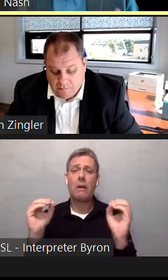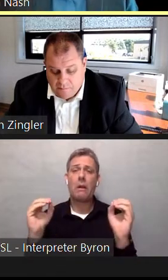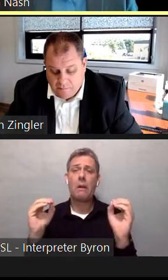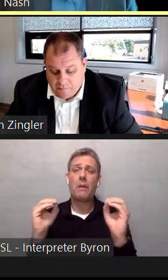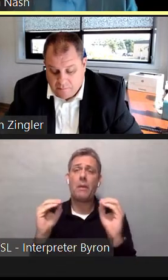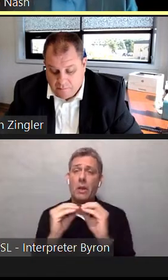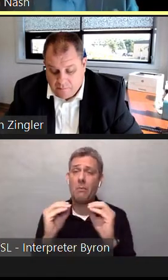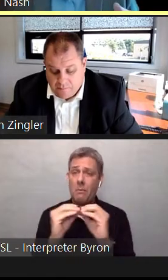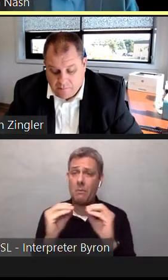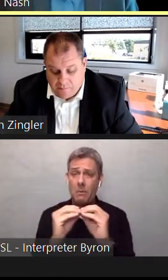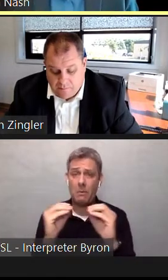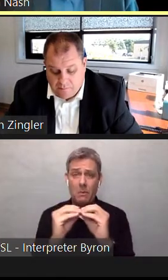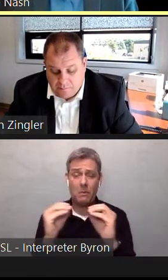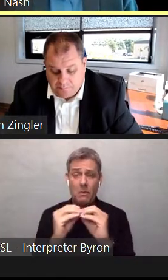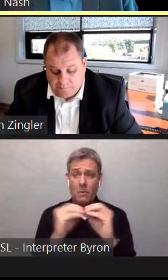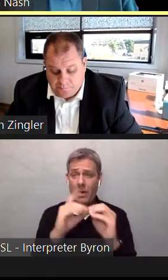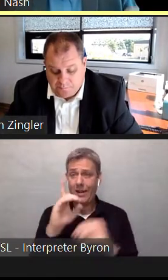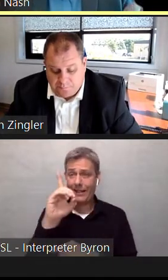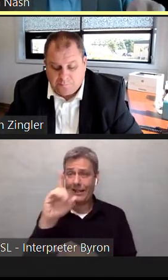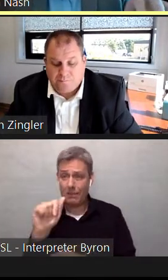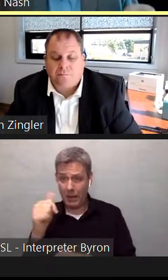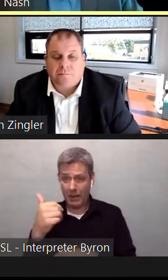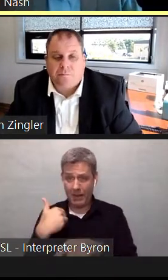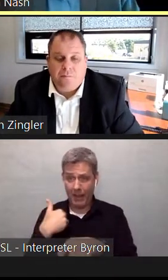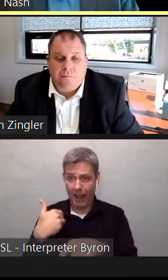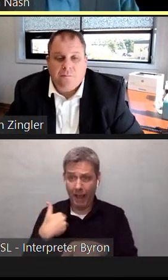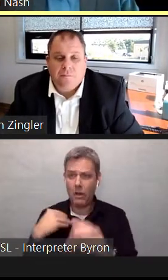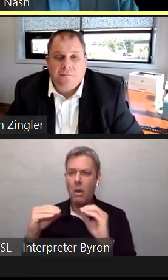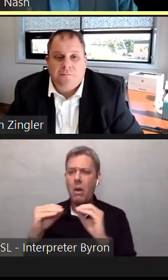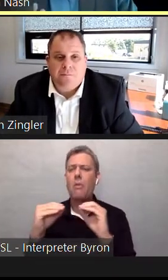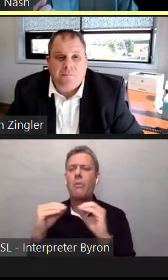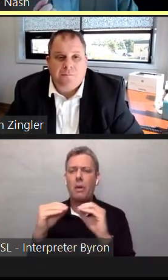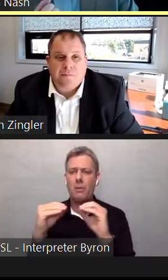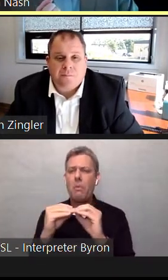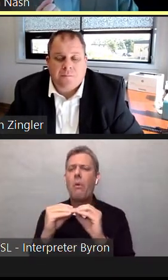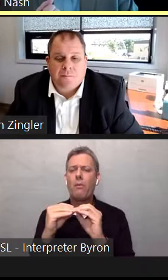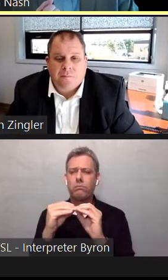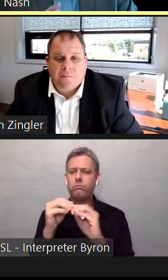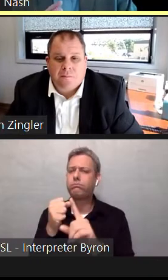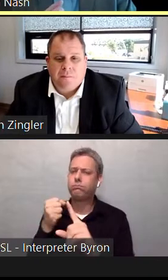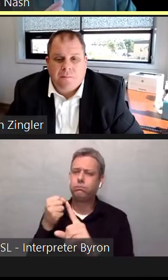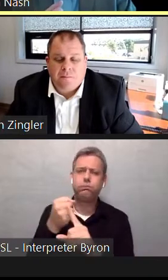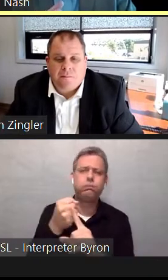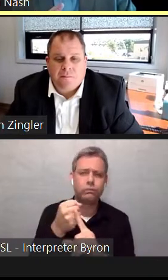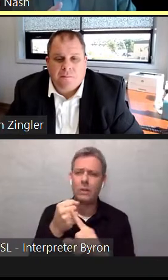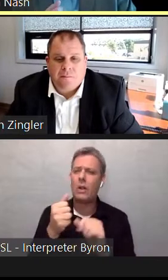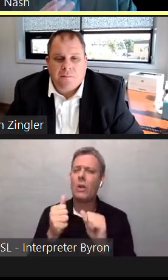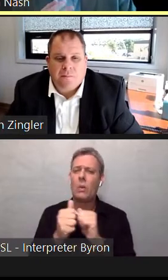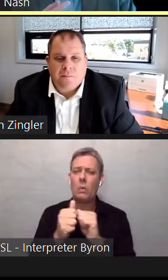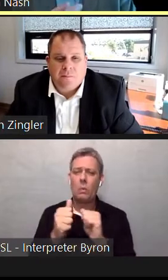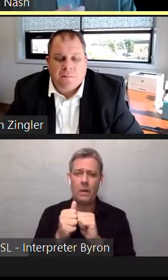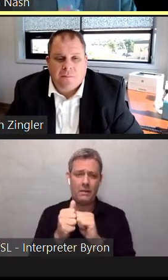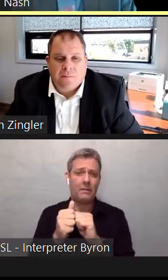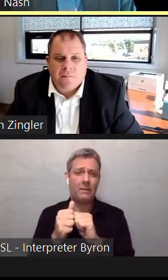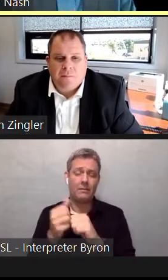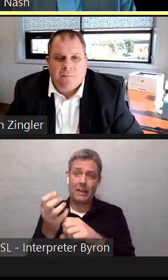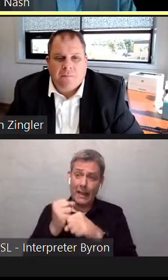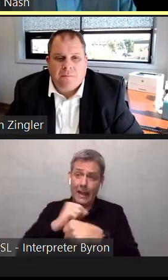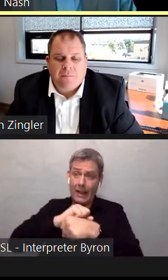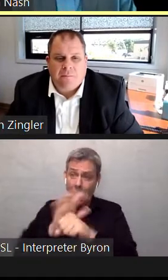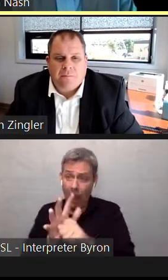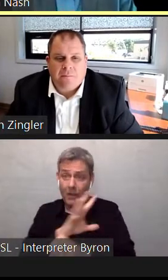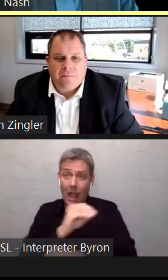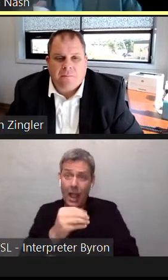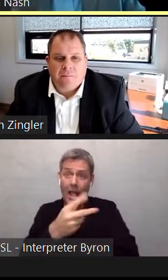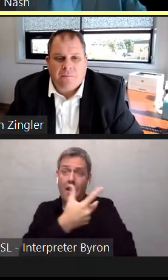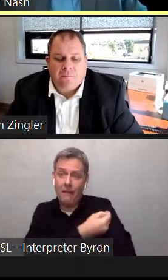more comorbidities you have, the greater the impact is, the more impact that both acquiring COVID-19 and being vaccinated will have